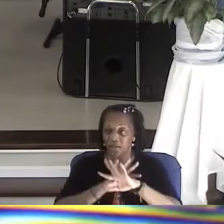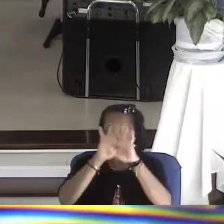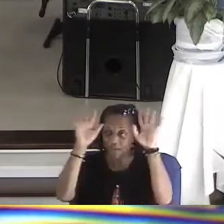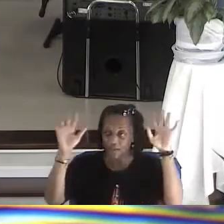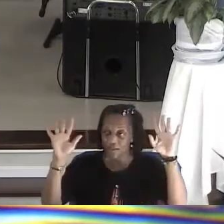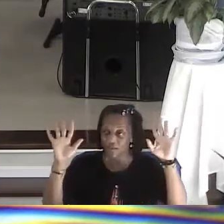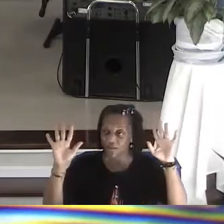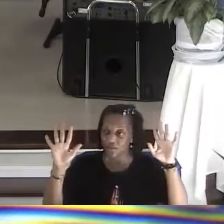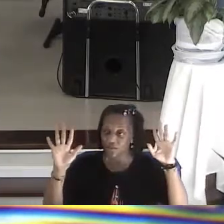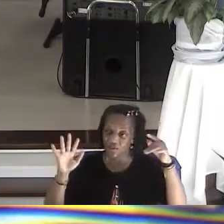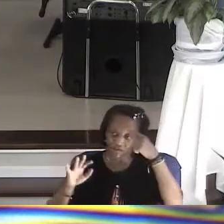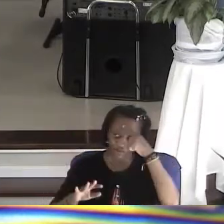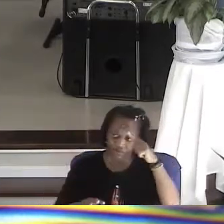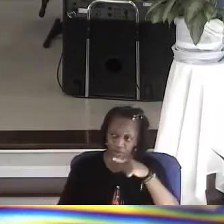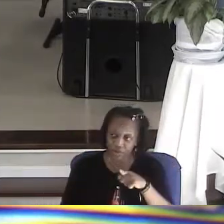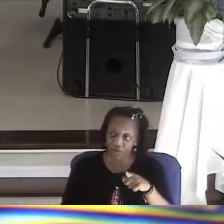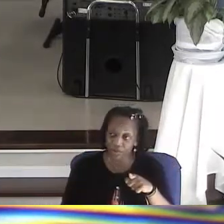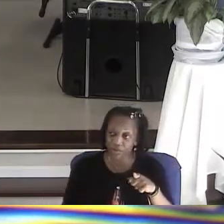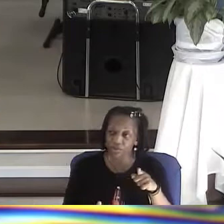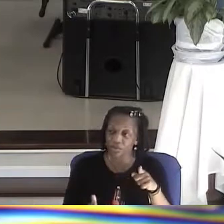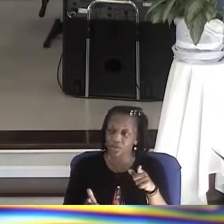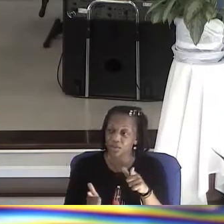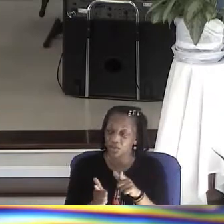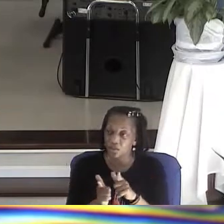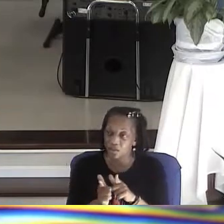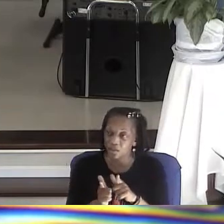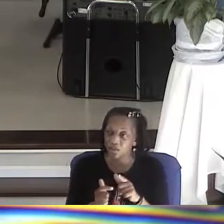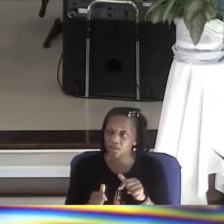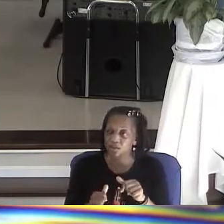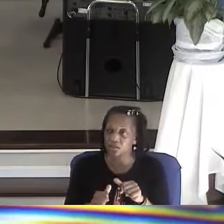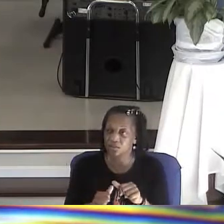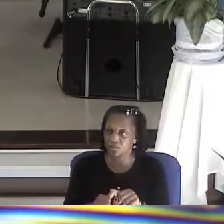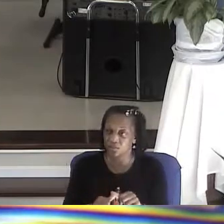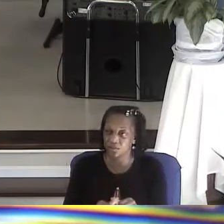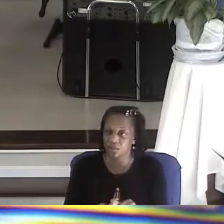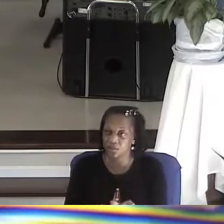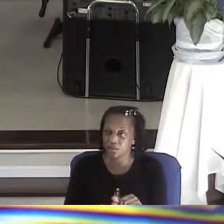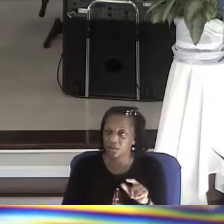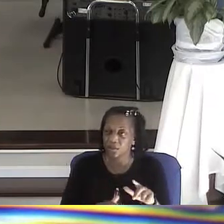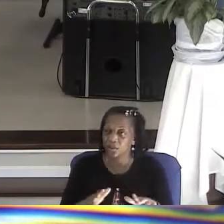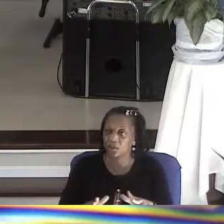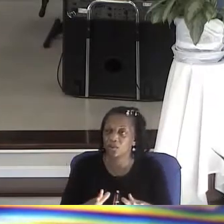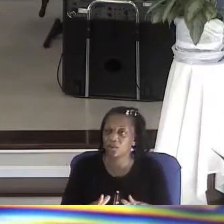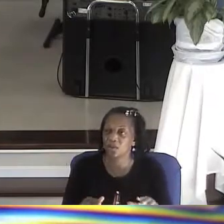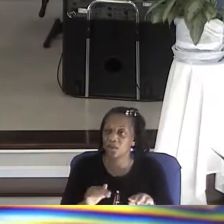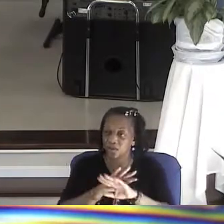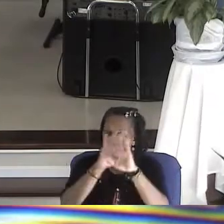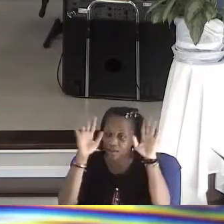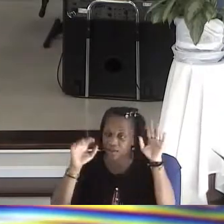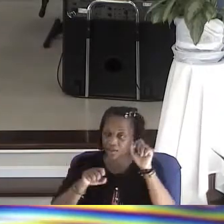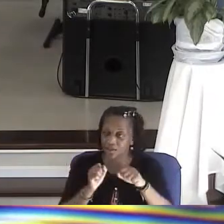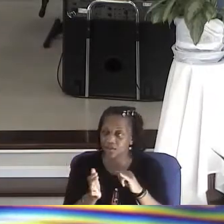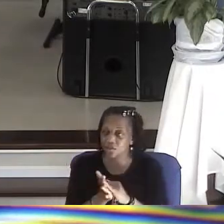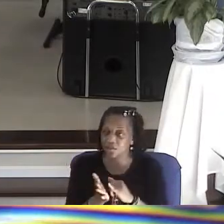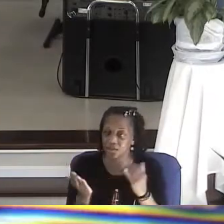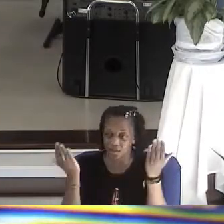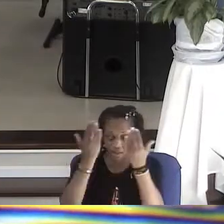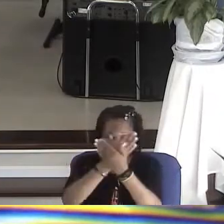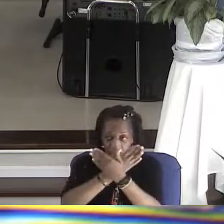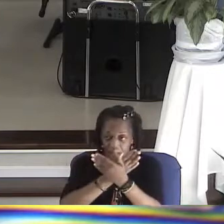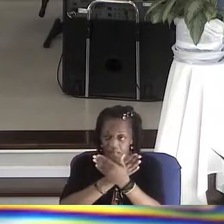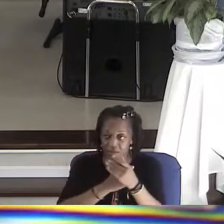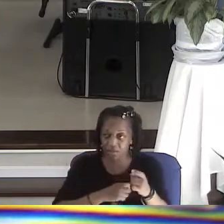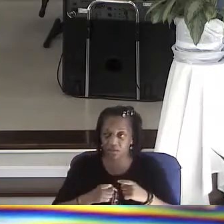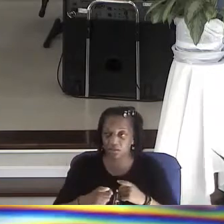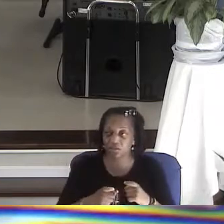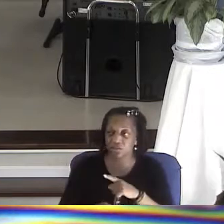you just a little longer. Walk in the light while you can, so the darkness will not overtake you. Those